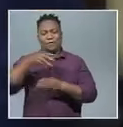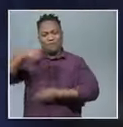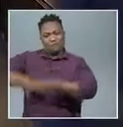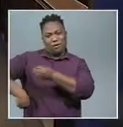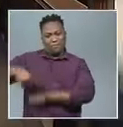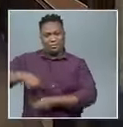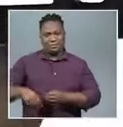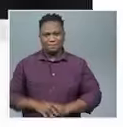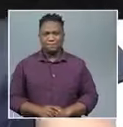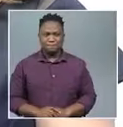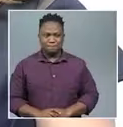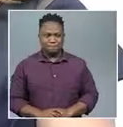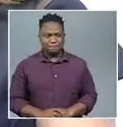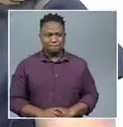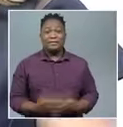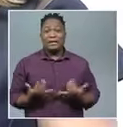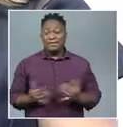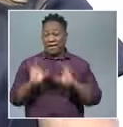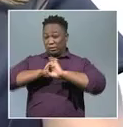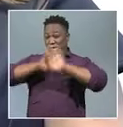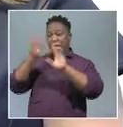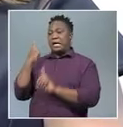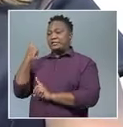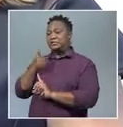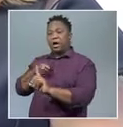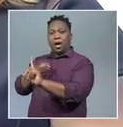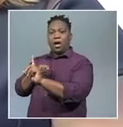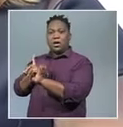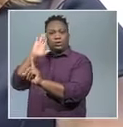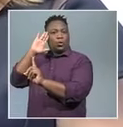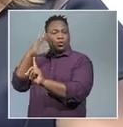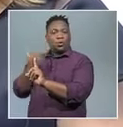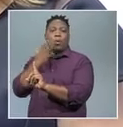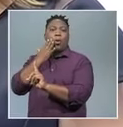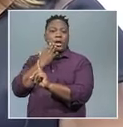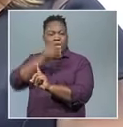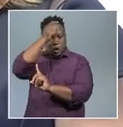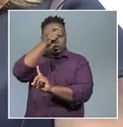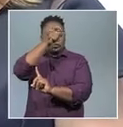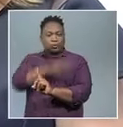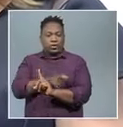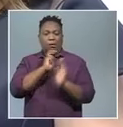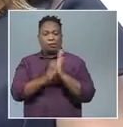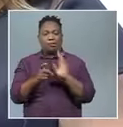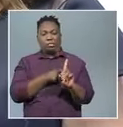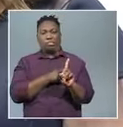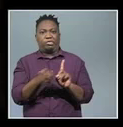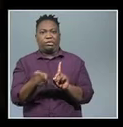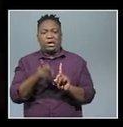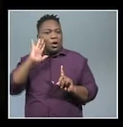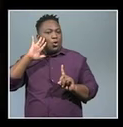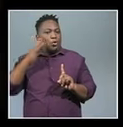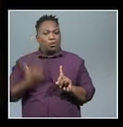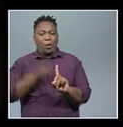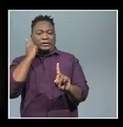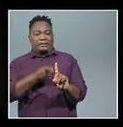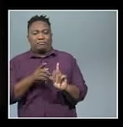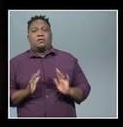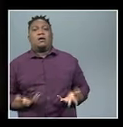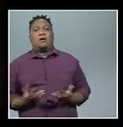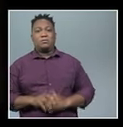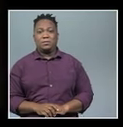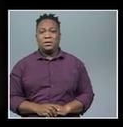corruption. And it's quite clear that our teachers need more skills in dealing with ill-disciplined learners.